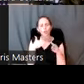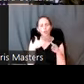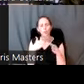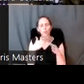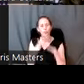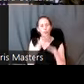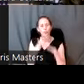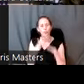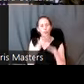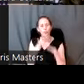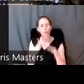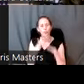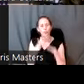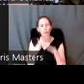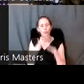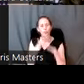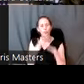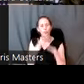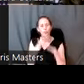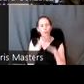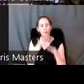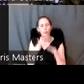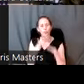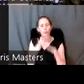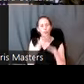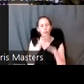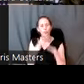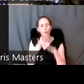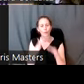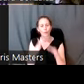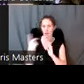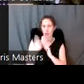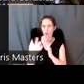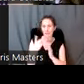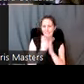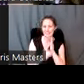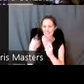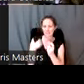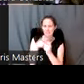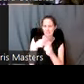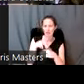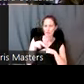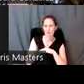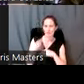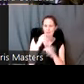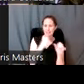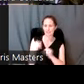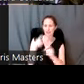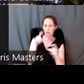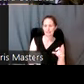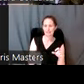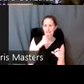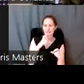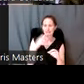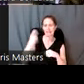So doing archaeology, which are always designed with specific reference to the individual